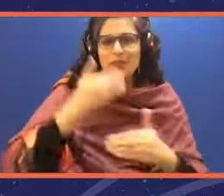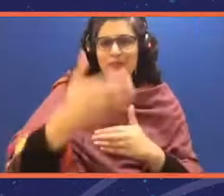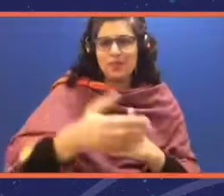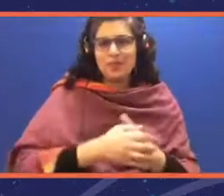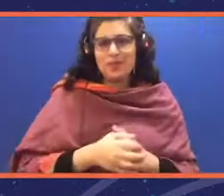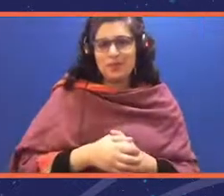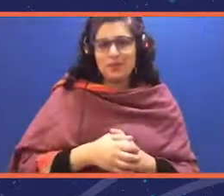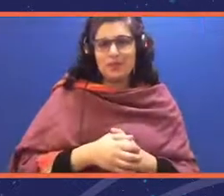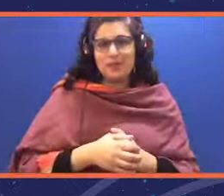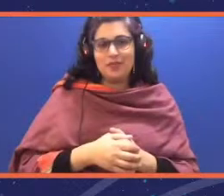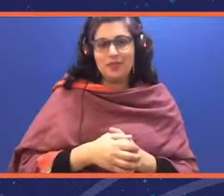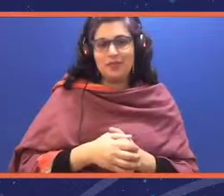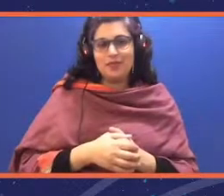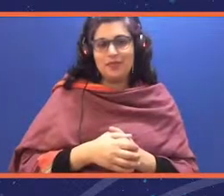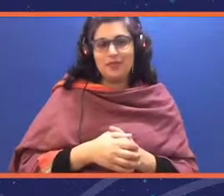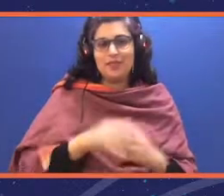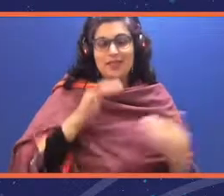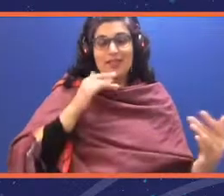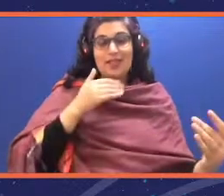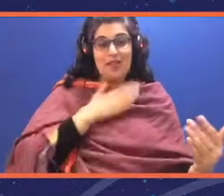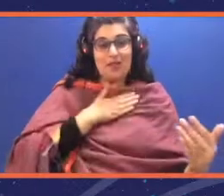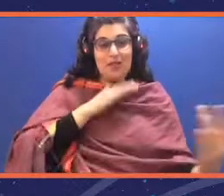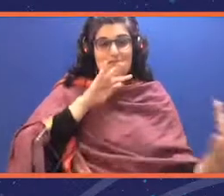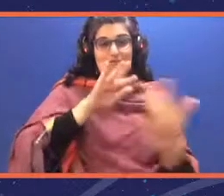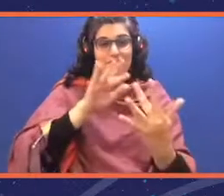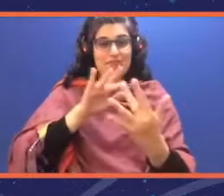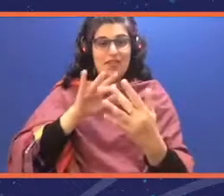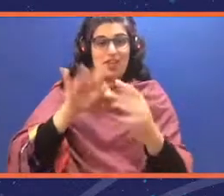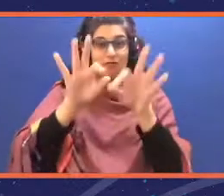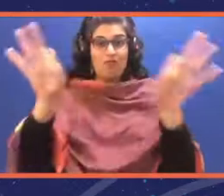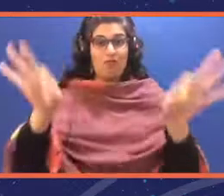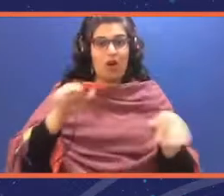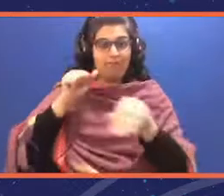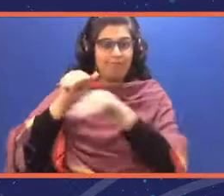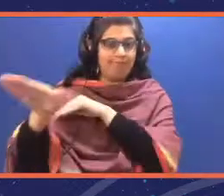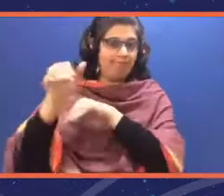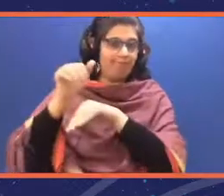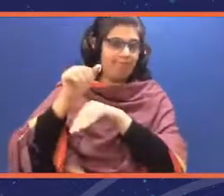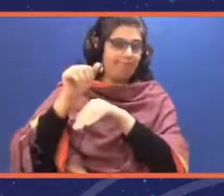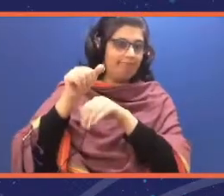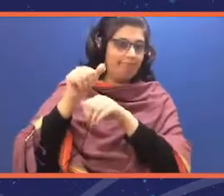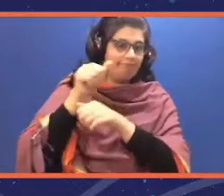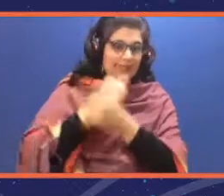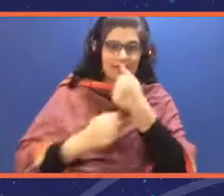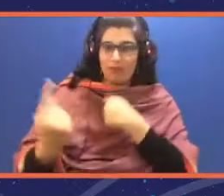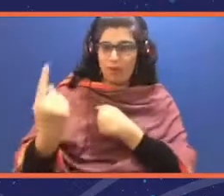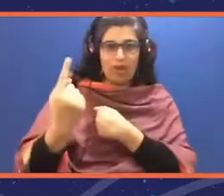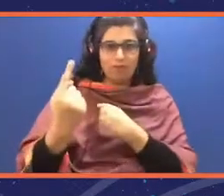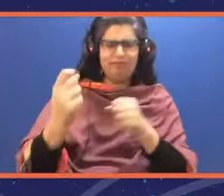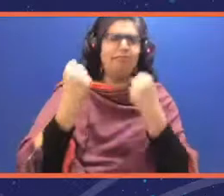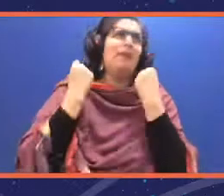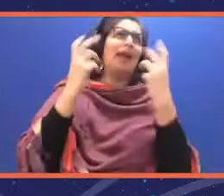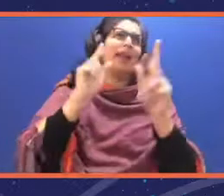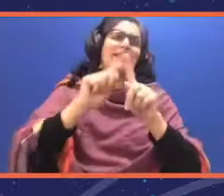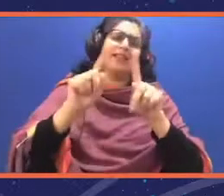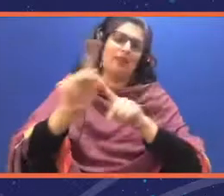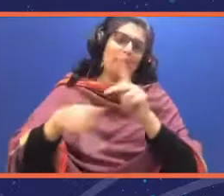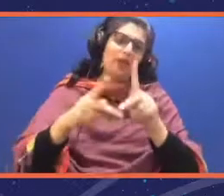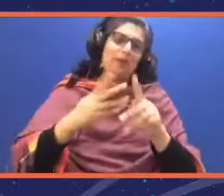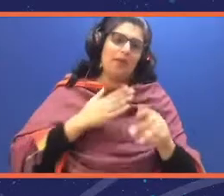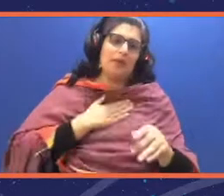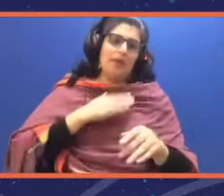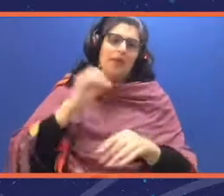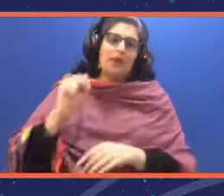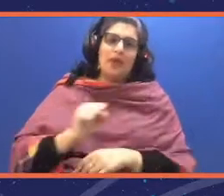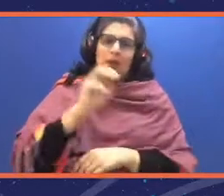So in my outreach form that I sent to all kinds of different people in all my social media platforms, this was